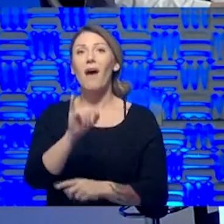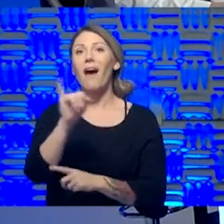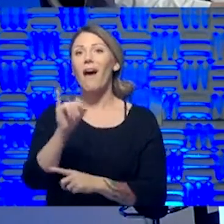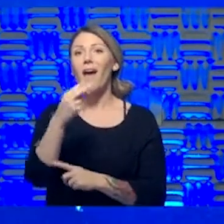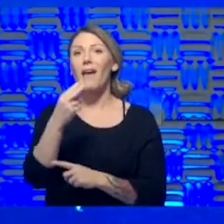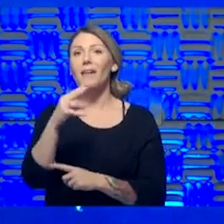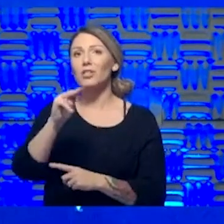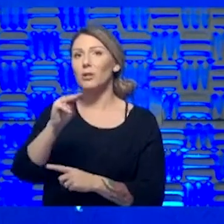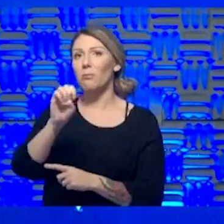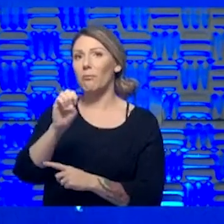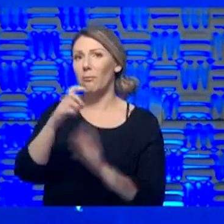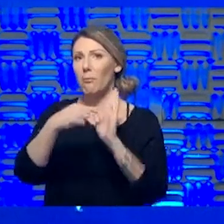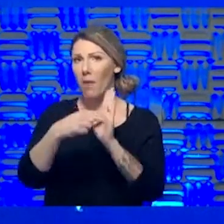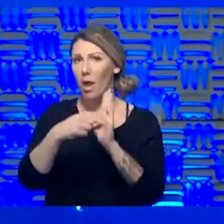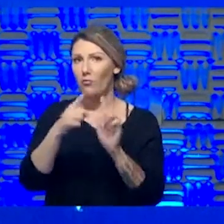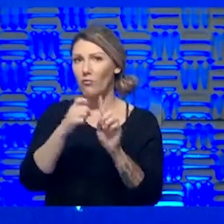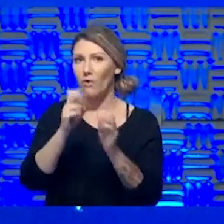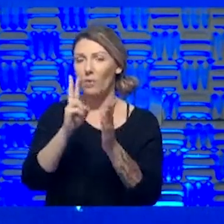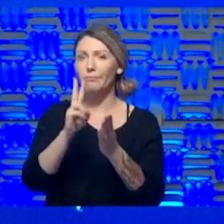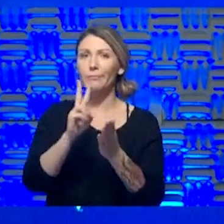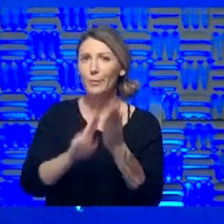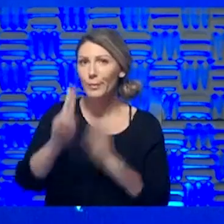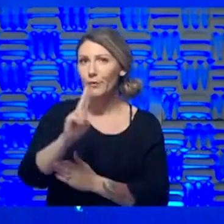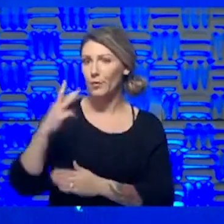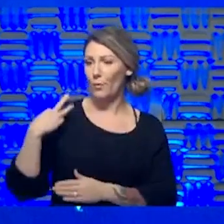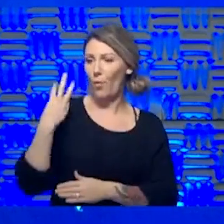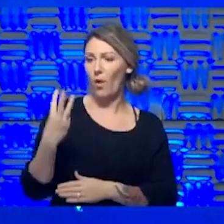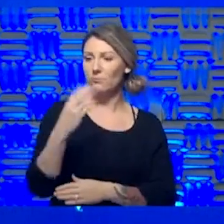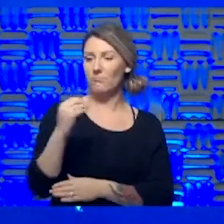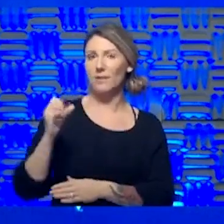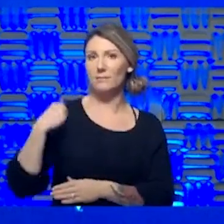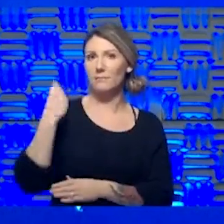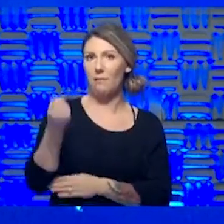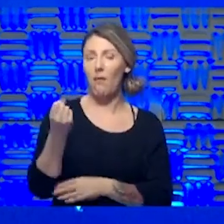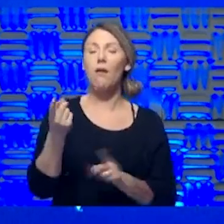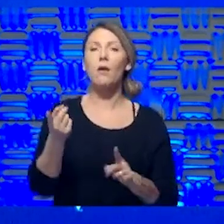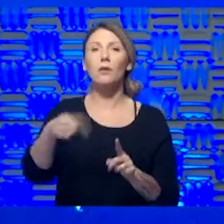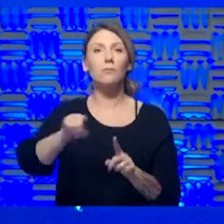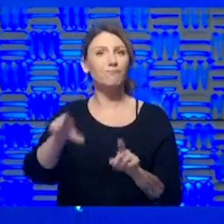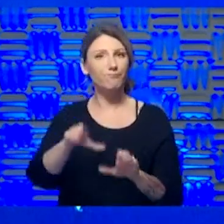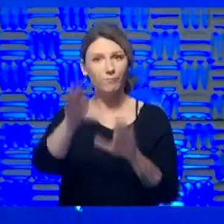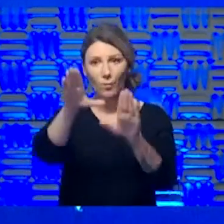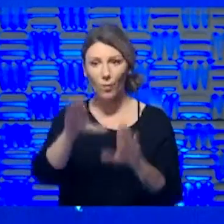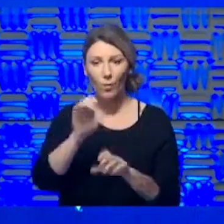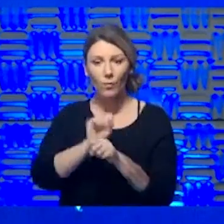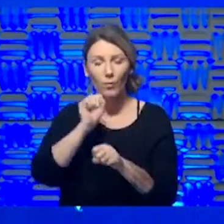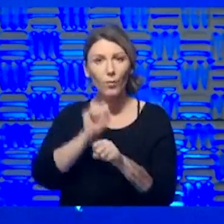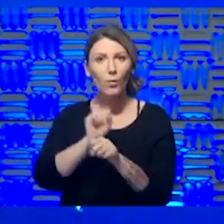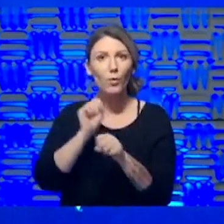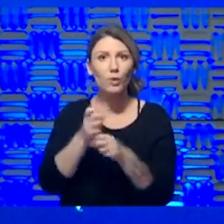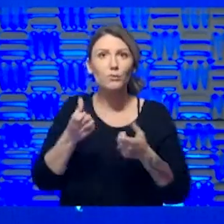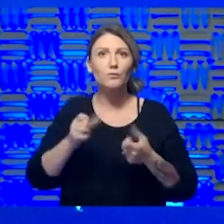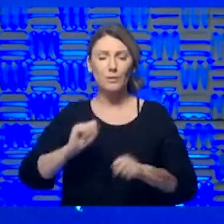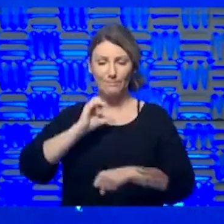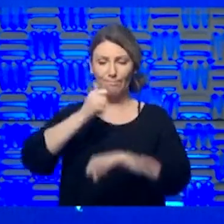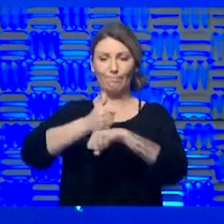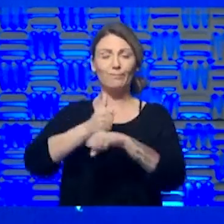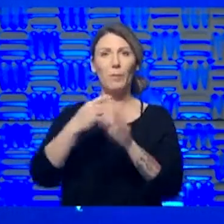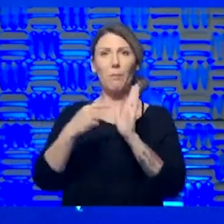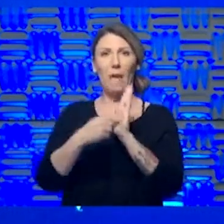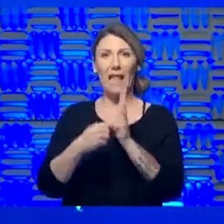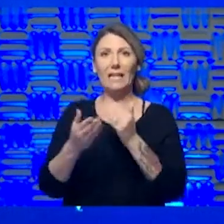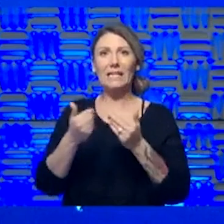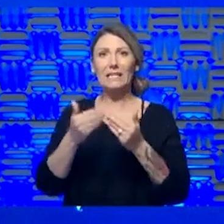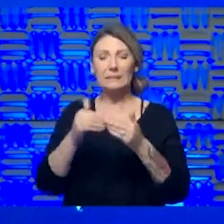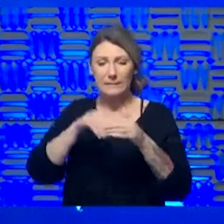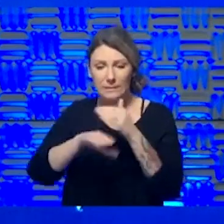from the University of Washington in Seattle, and they've done a great job at trying to build models that are easily